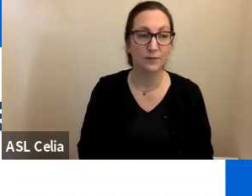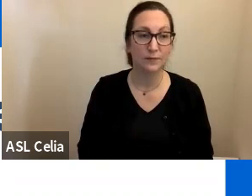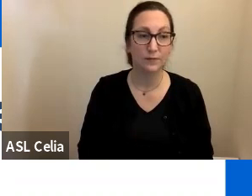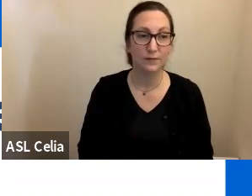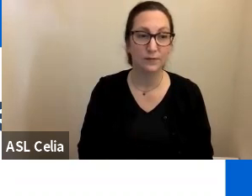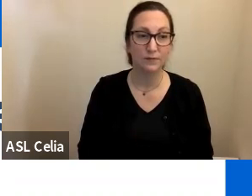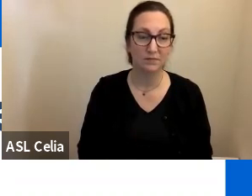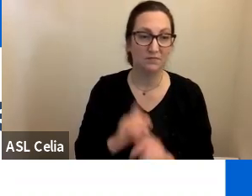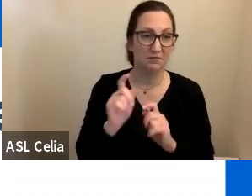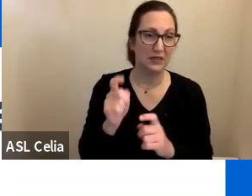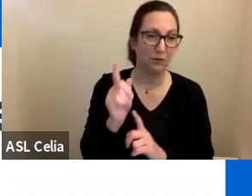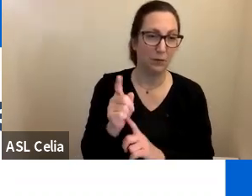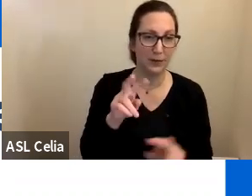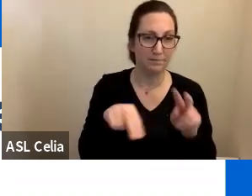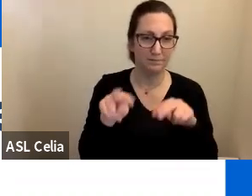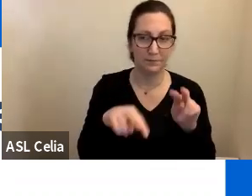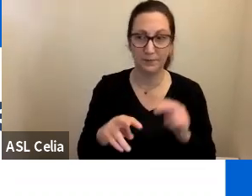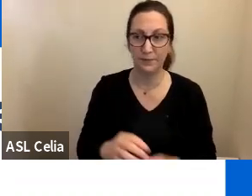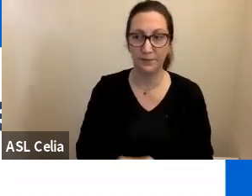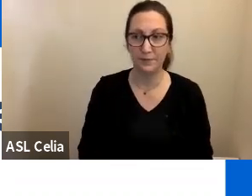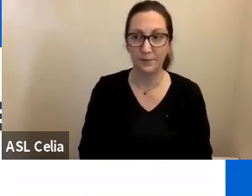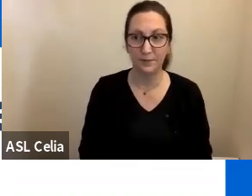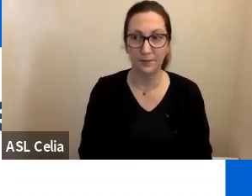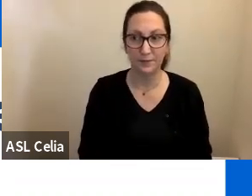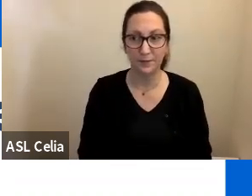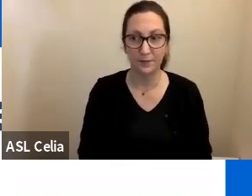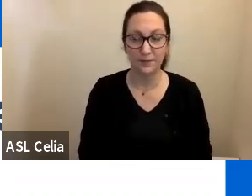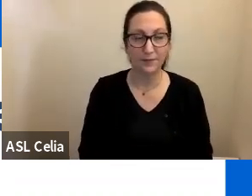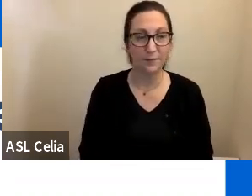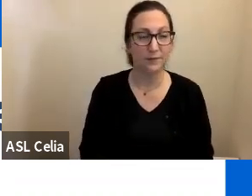I'll give you another minute to take a look at the slide before we move forward.